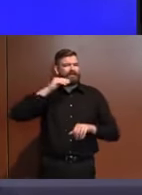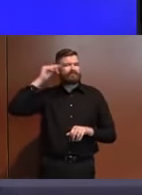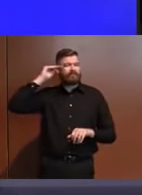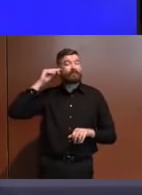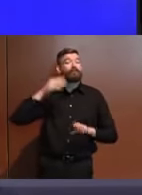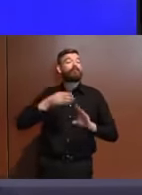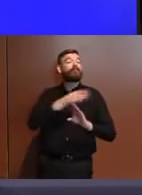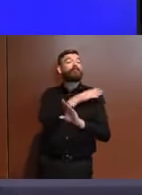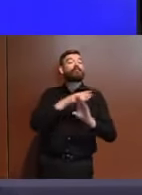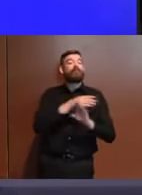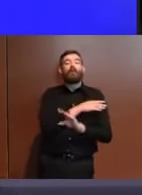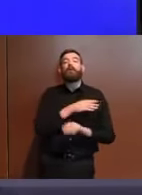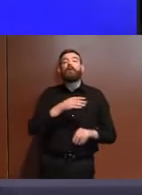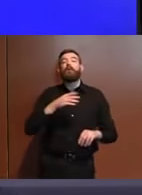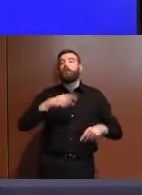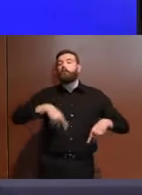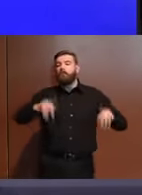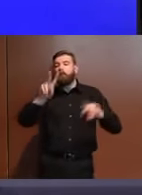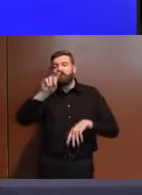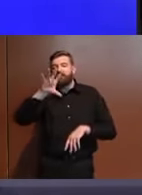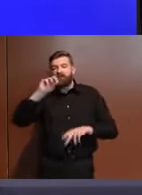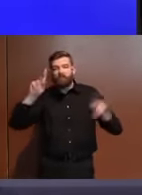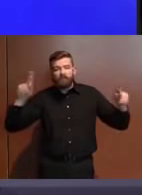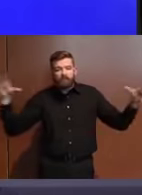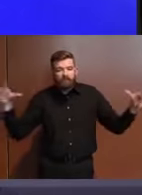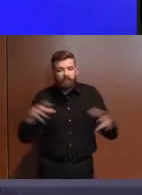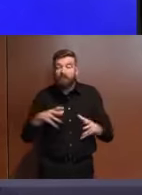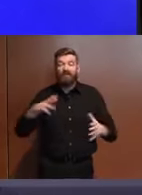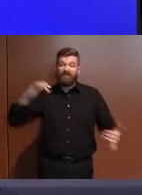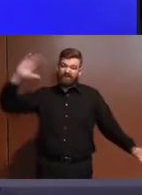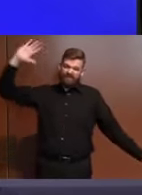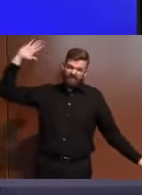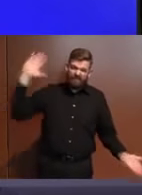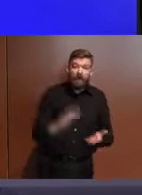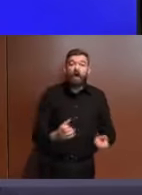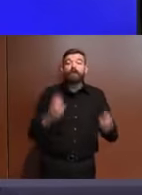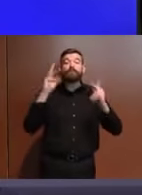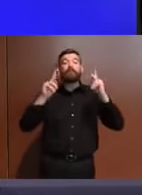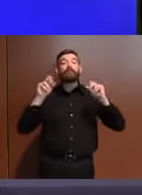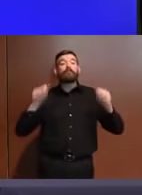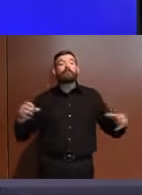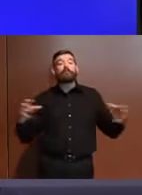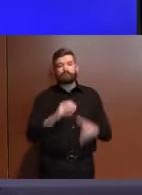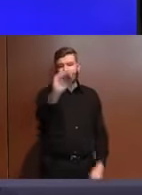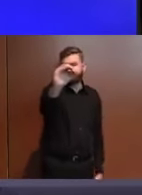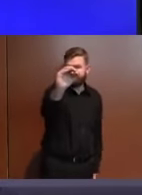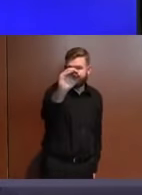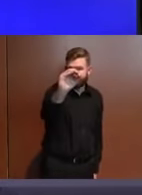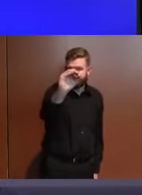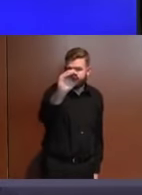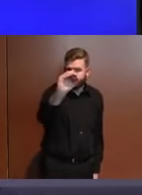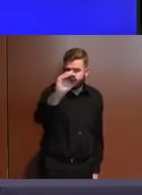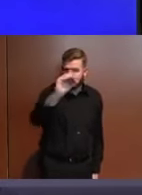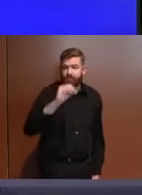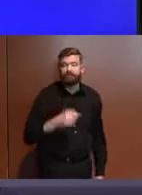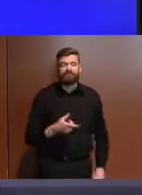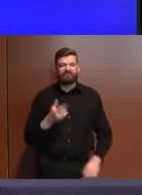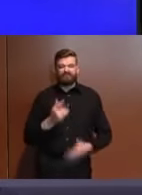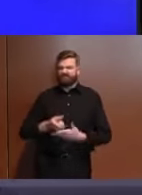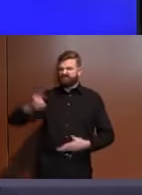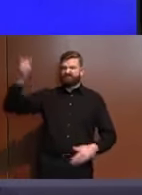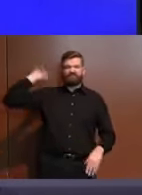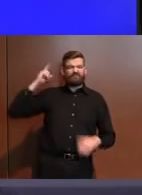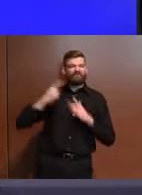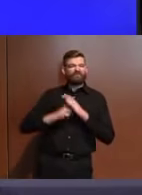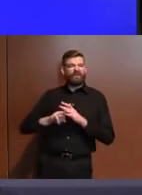50. We then went to 0, et cetera. So I would think, as a non-medical expert, a